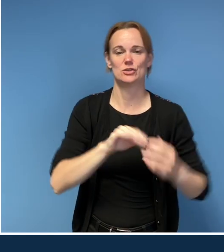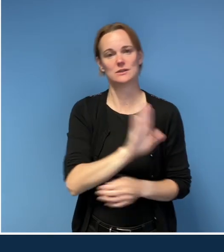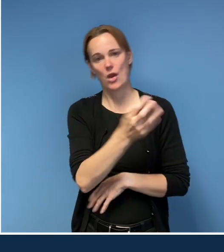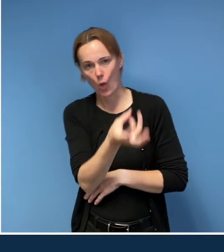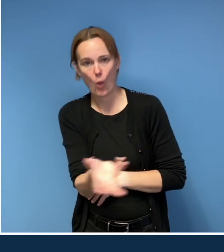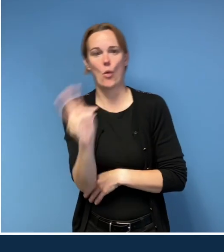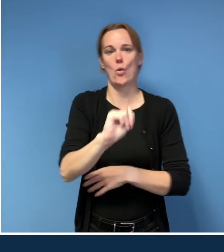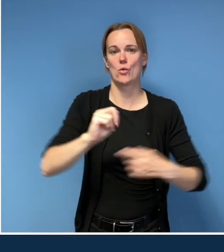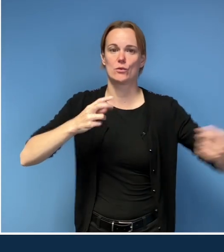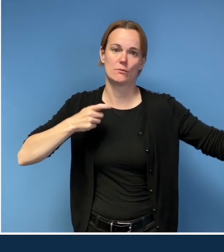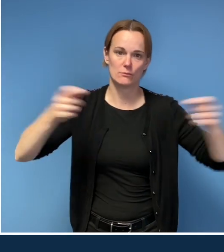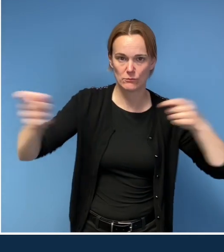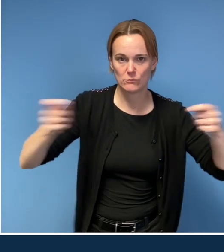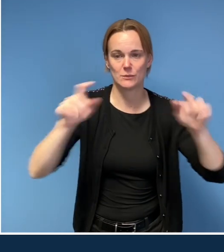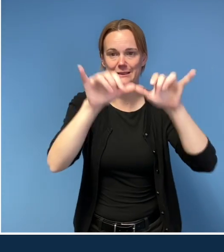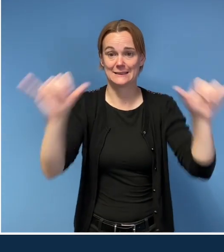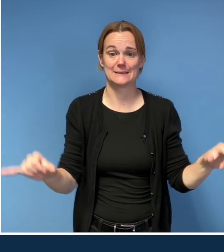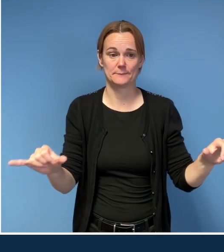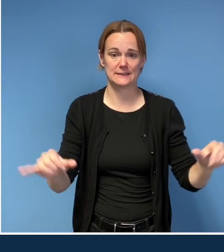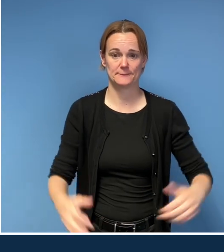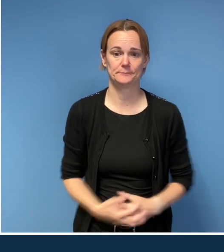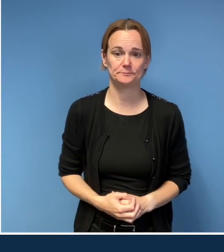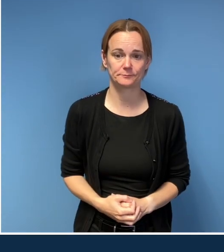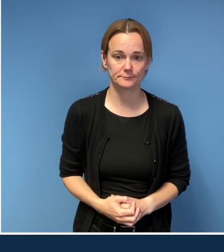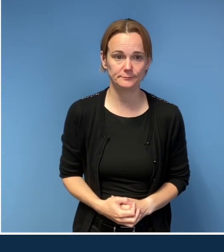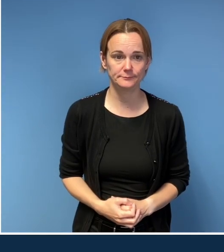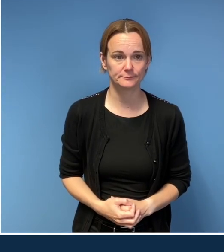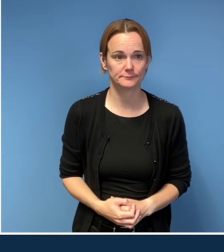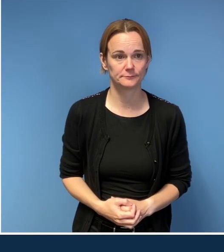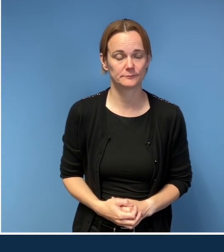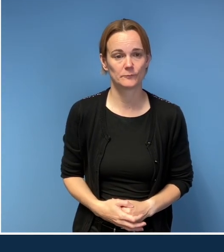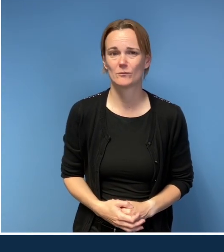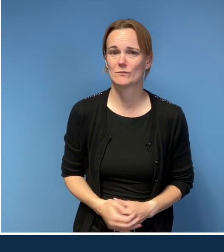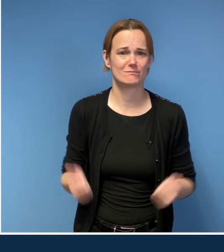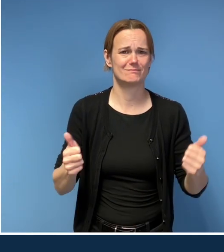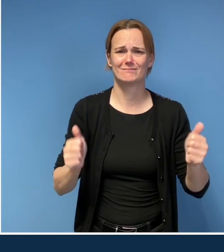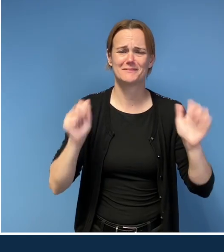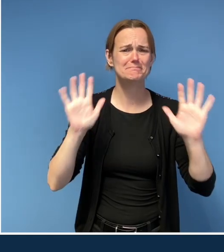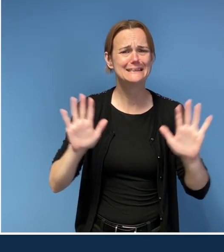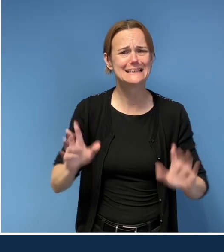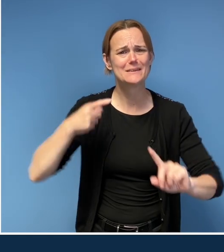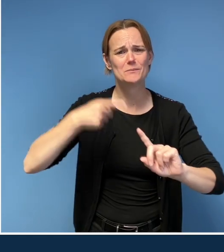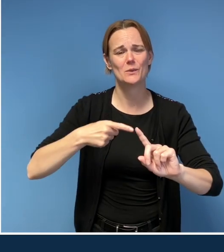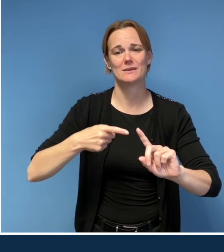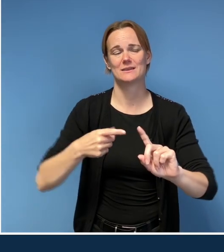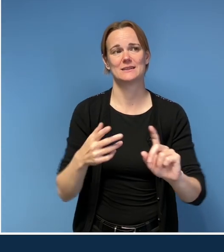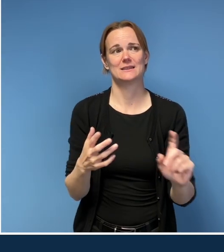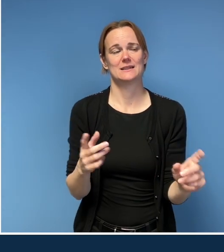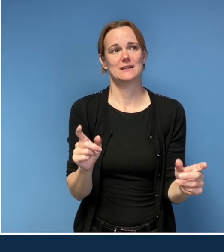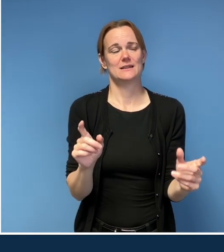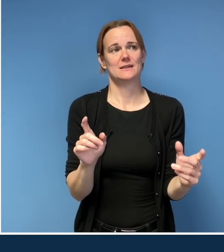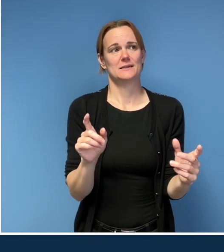but it's actually an action and a practice. So. And I love that point, Denise, about humanizing kind of